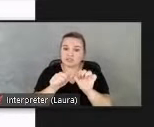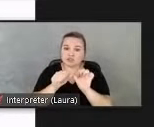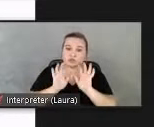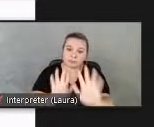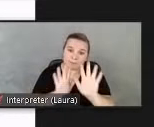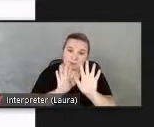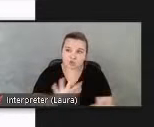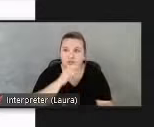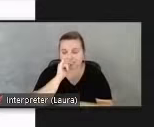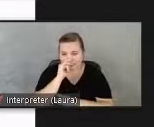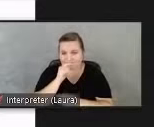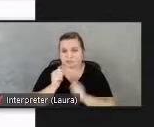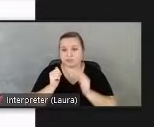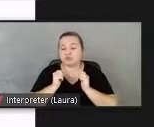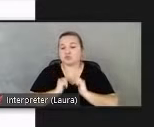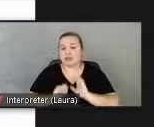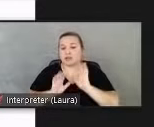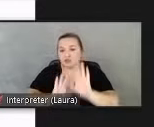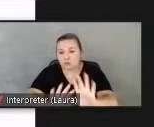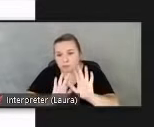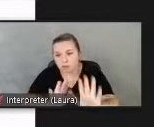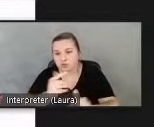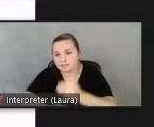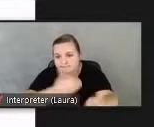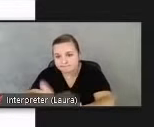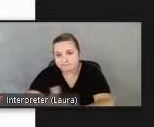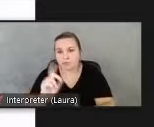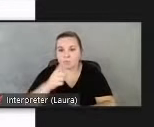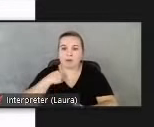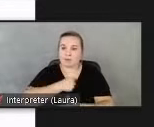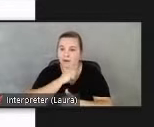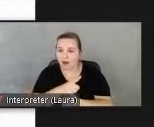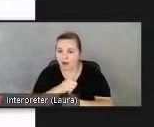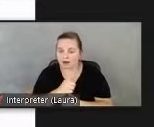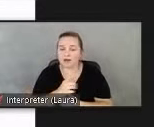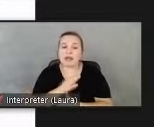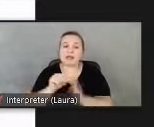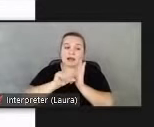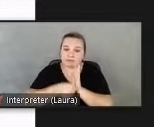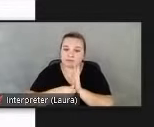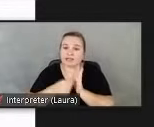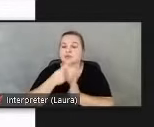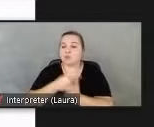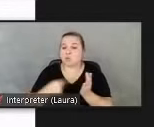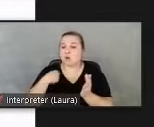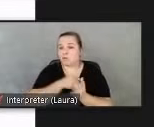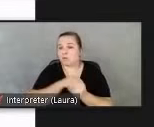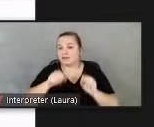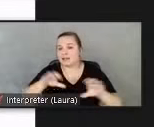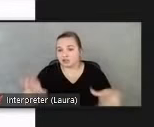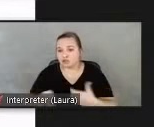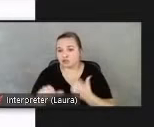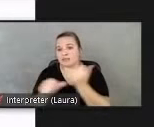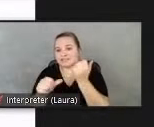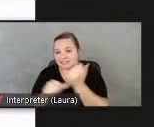forward and keep trying to push this where we are with this and keep emphasizing what we can do to be of assistance for these